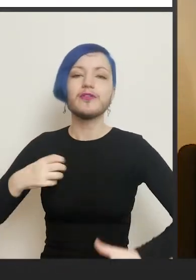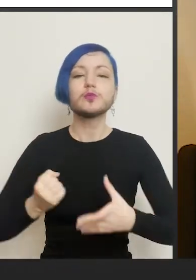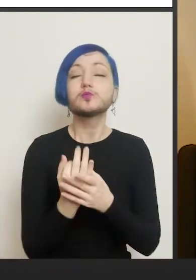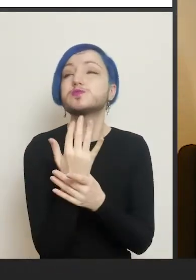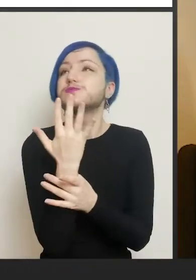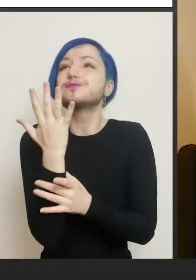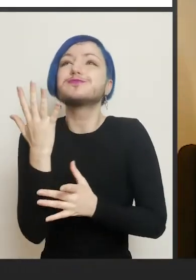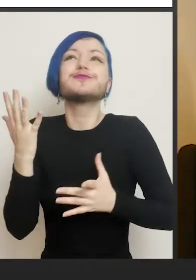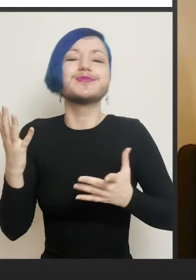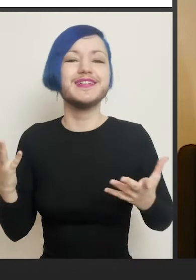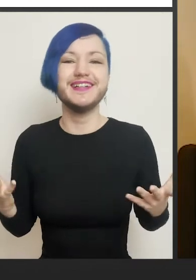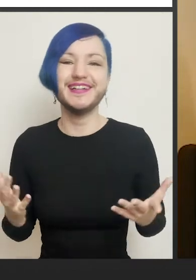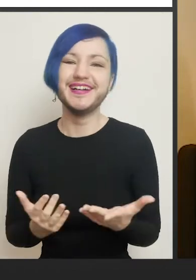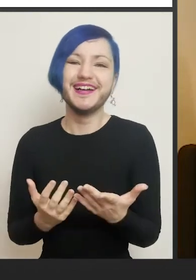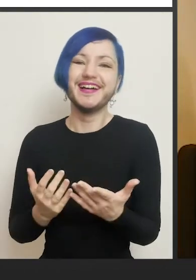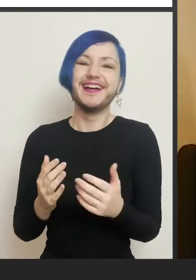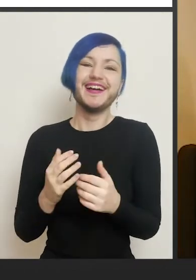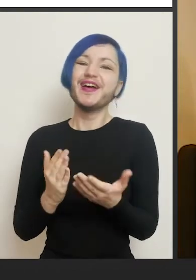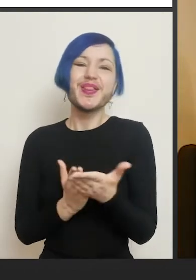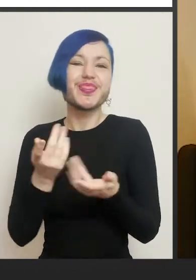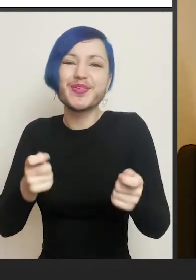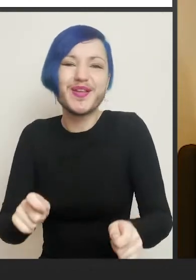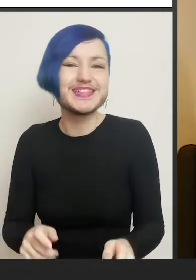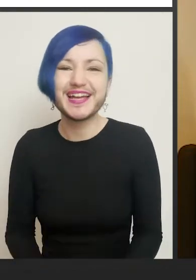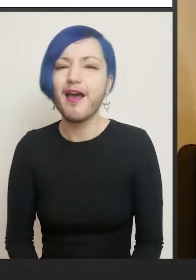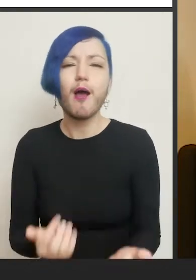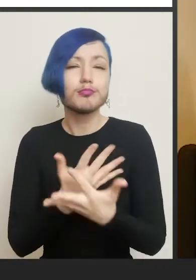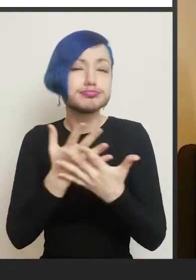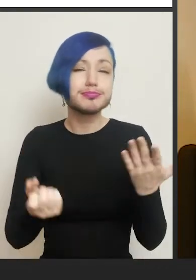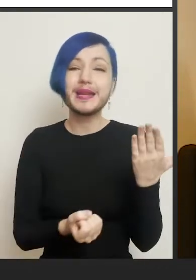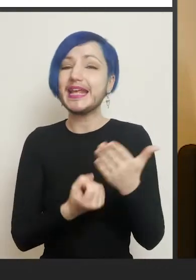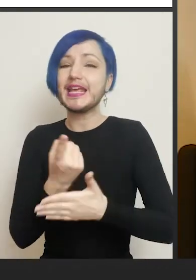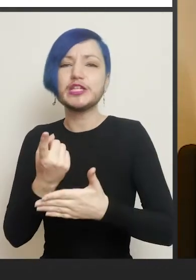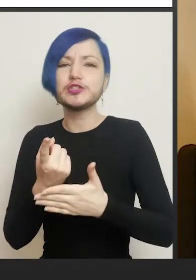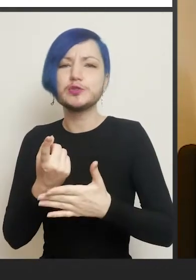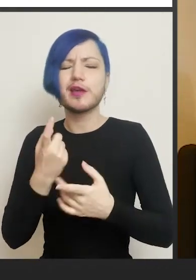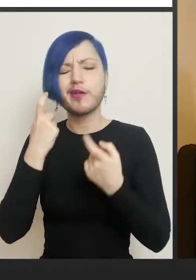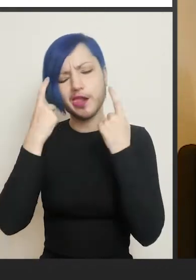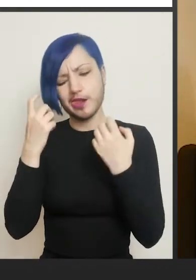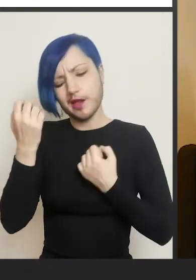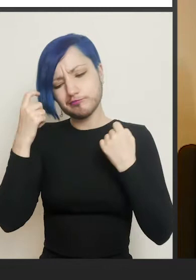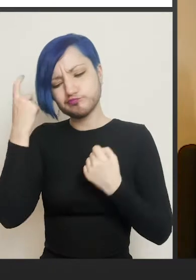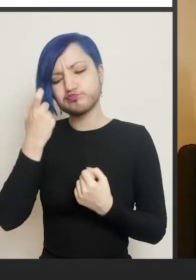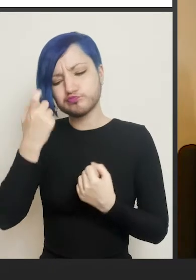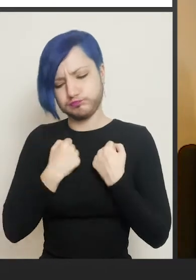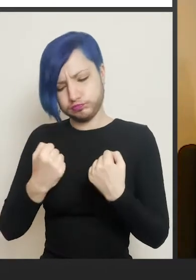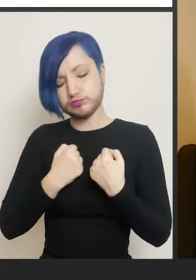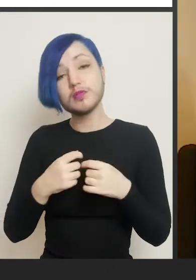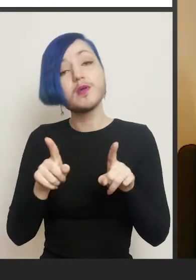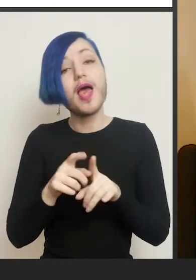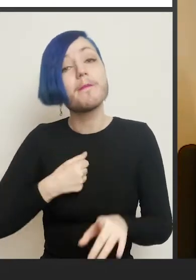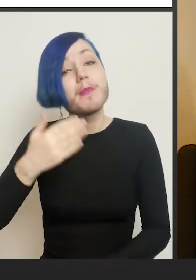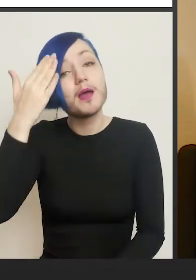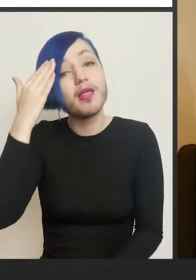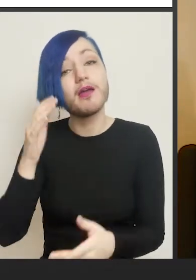blossomed. I have worked through so many issues. Like my mother passed